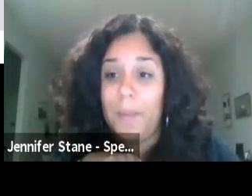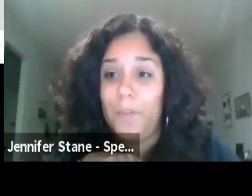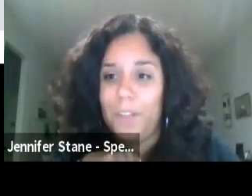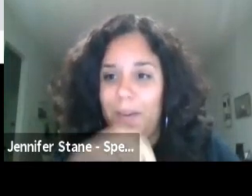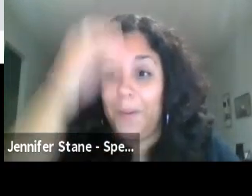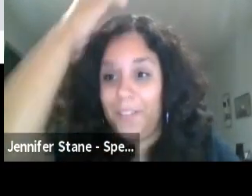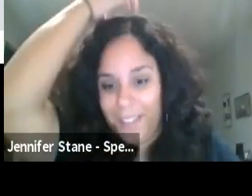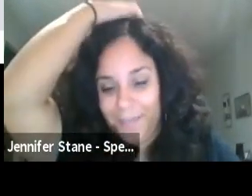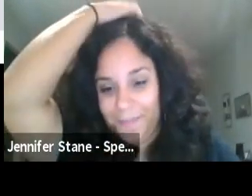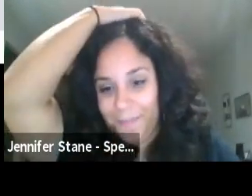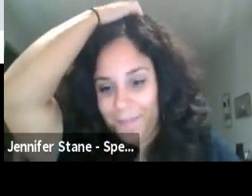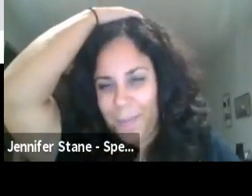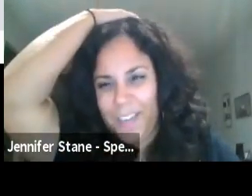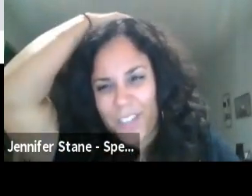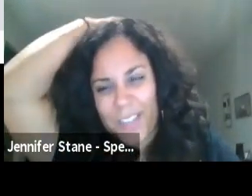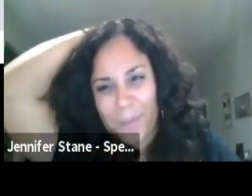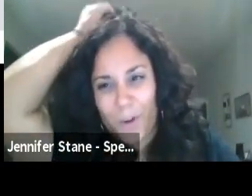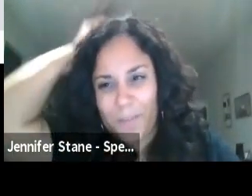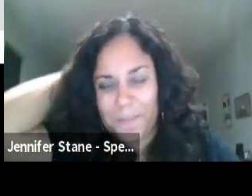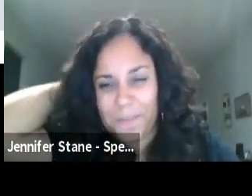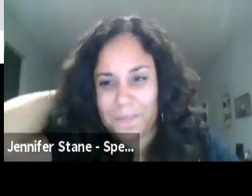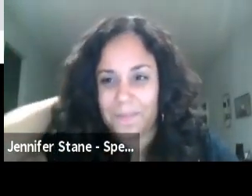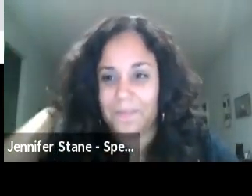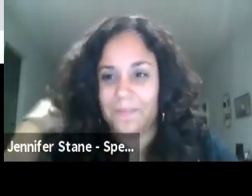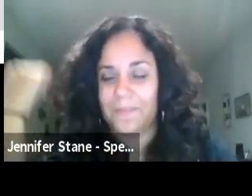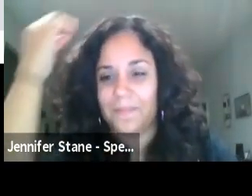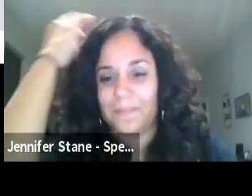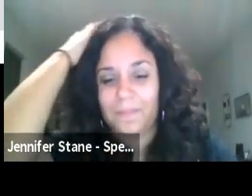You've heard that before, Dominic? Perfect. Anybody else heard that before?